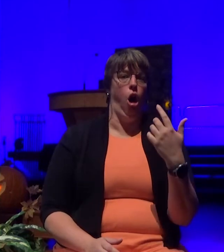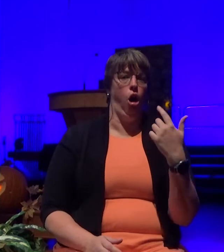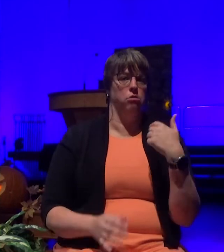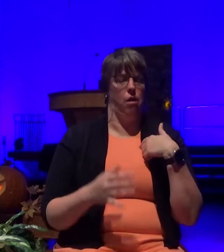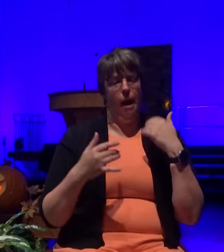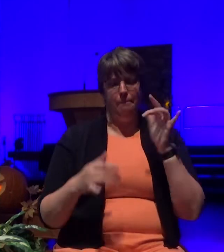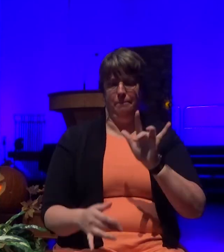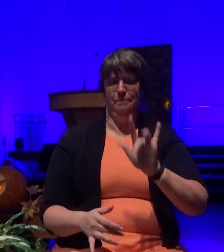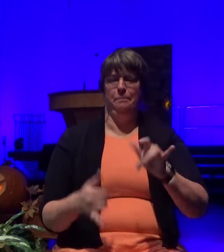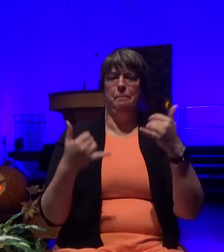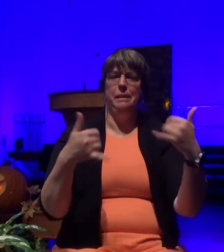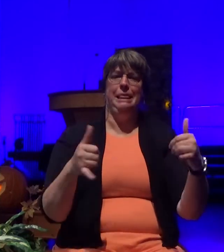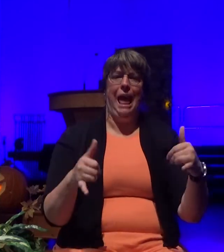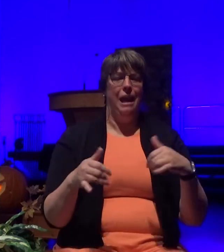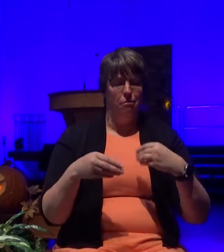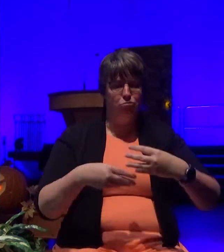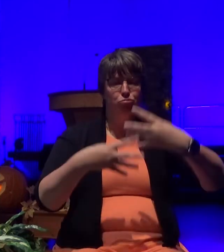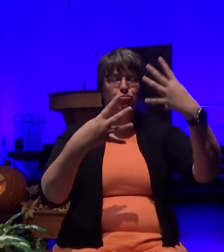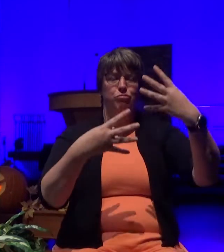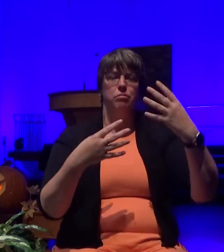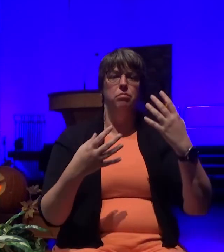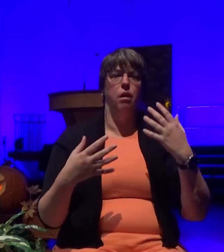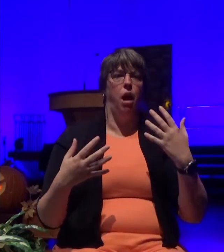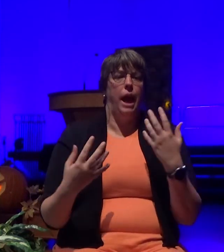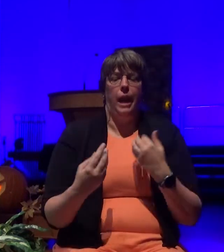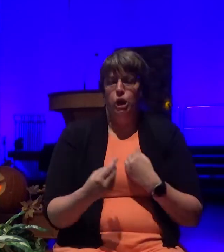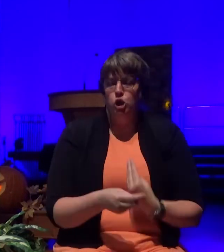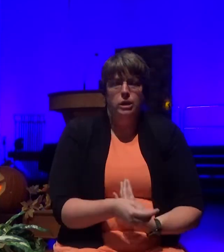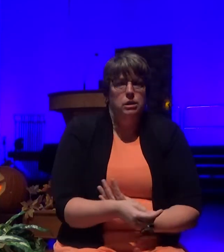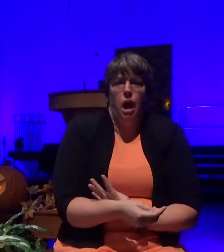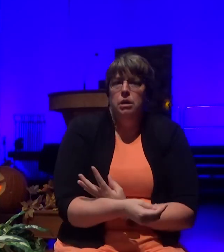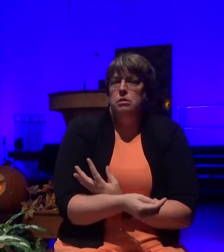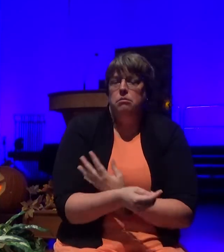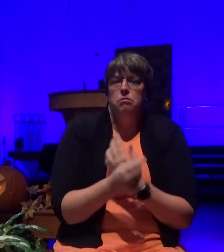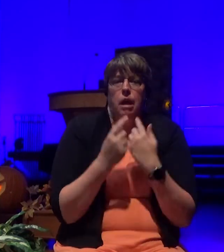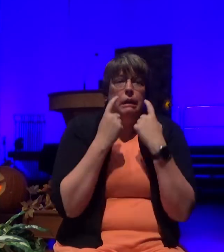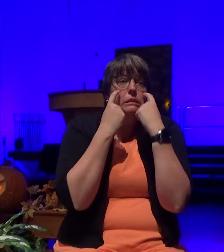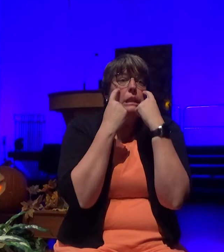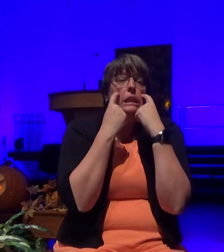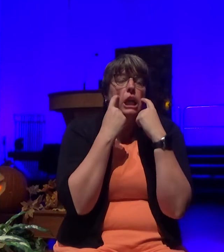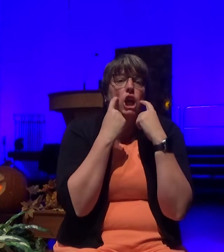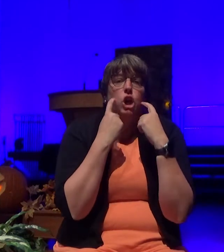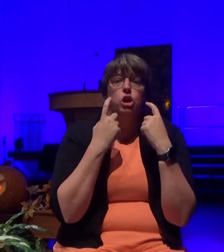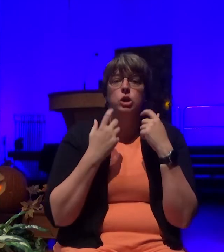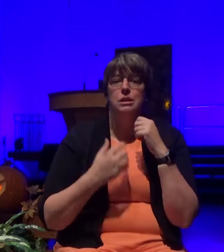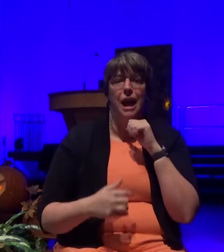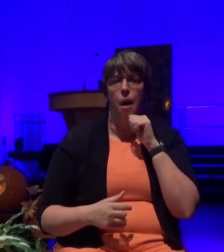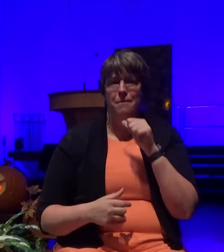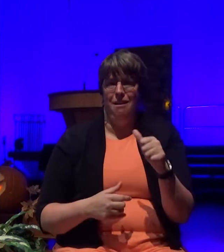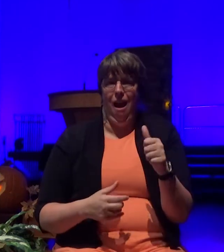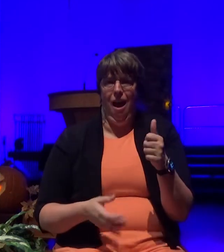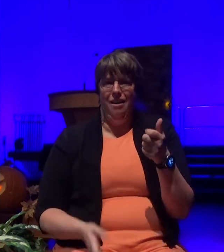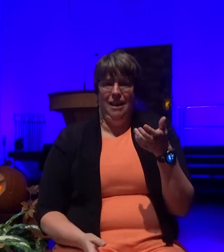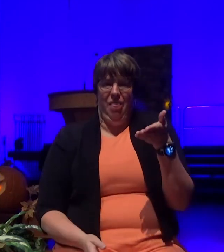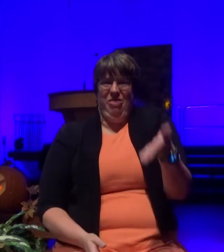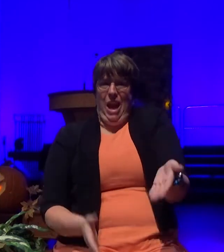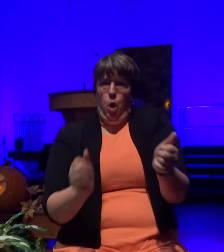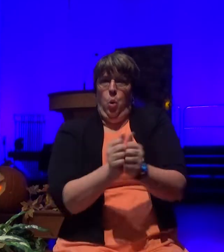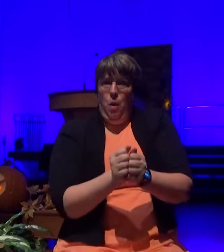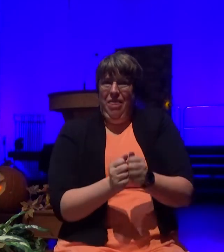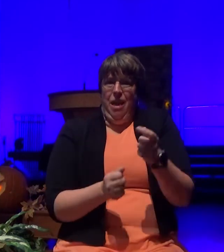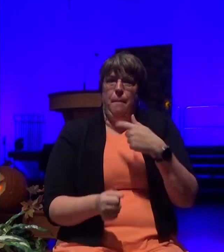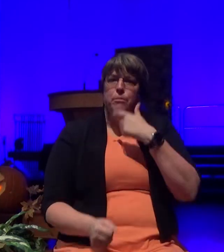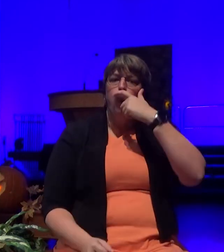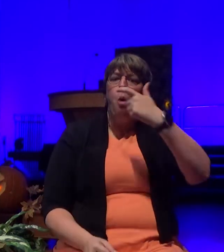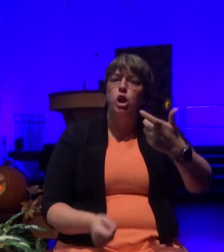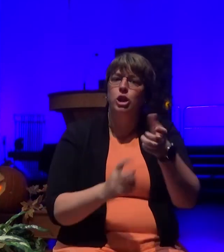myself get full of chills and tears. I wasn't in his presence, but I'm watching a video and